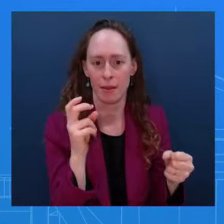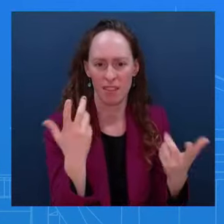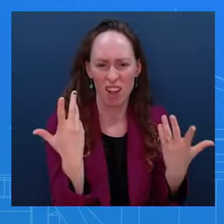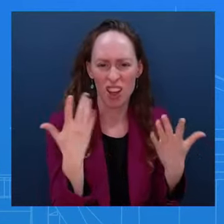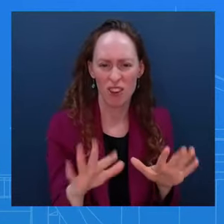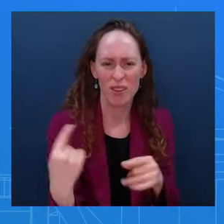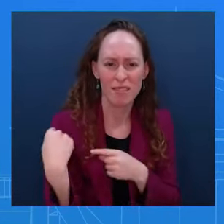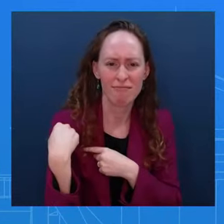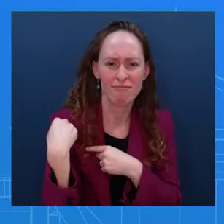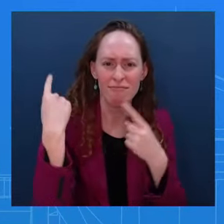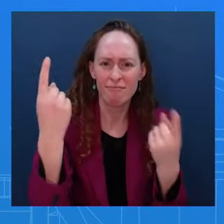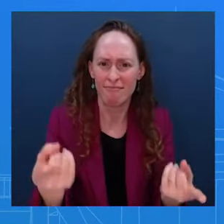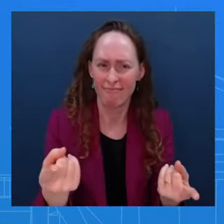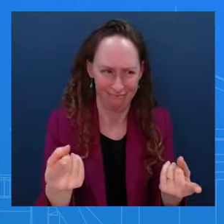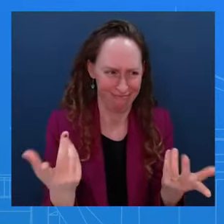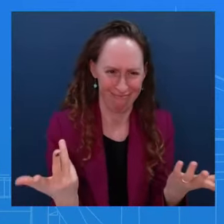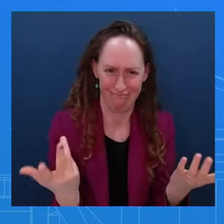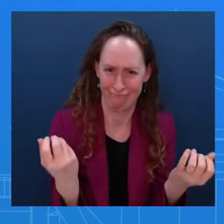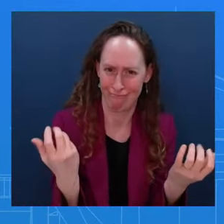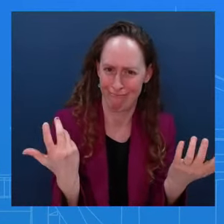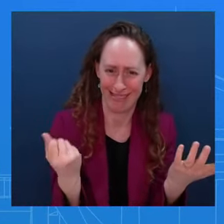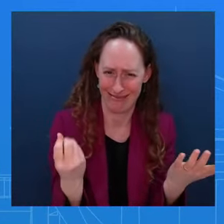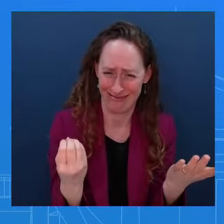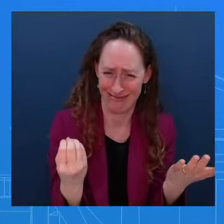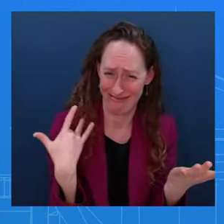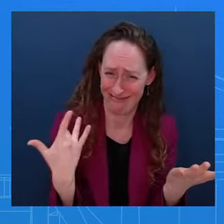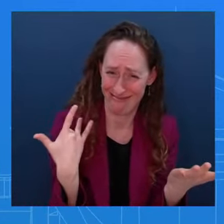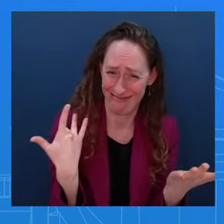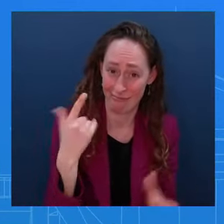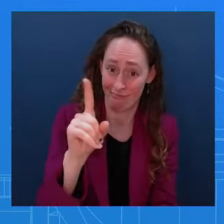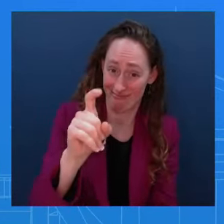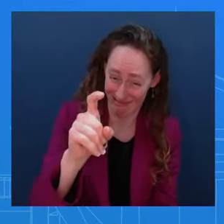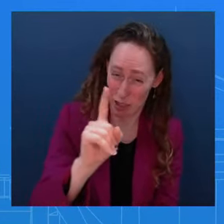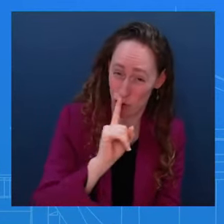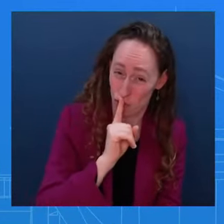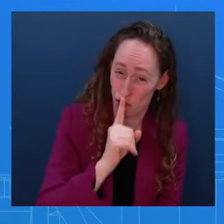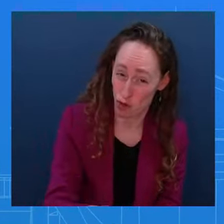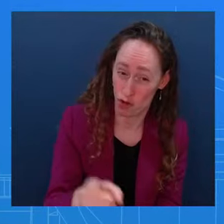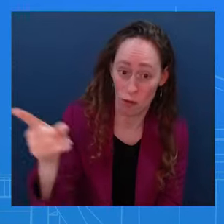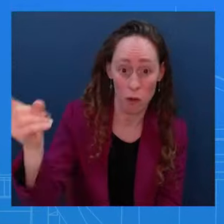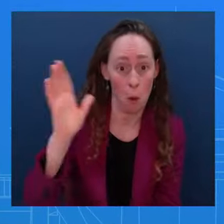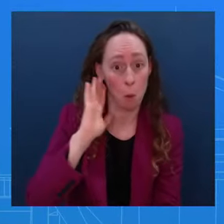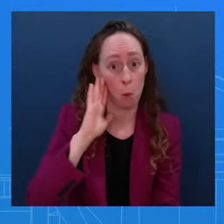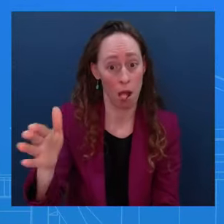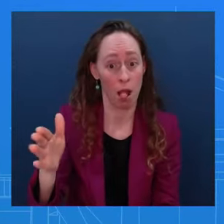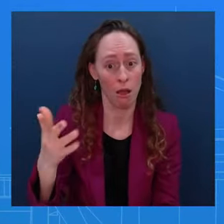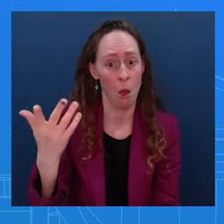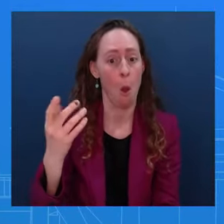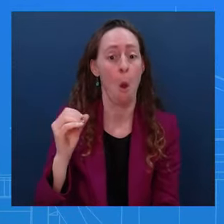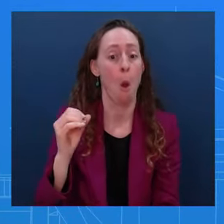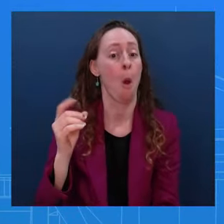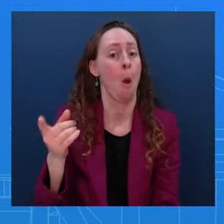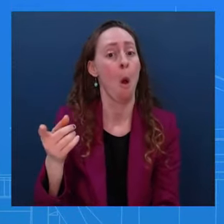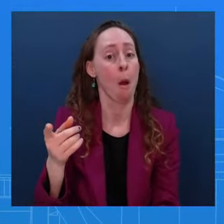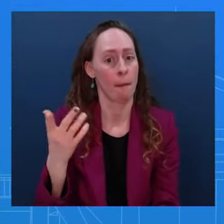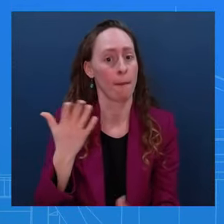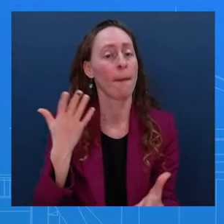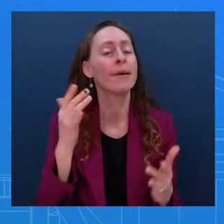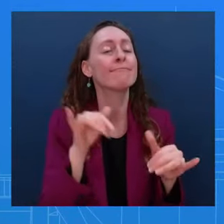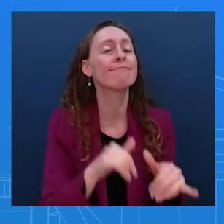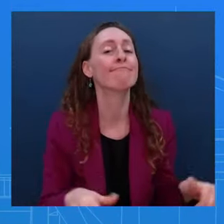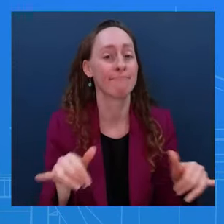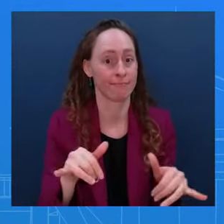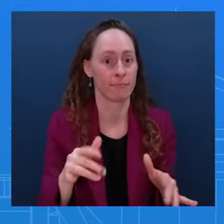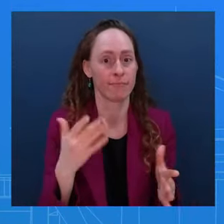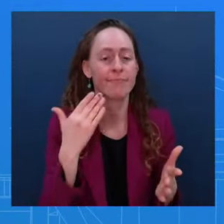administration confident that this treaty is not going to go the same way, that there is faith in the Russian